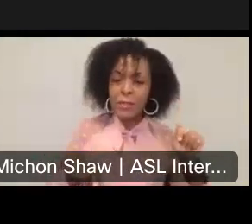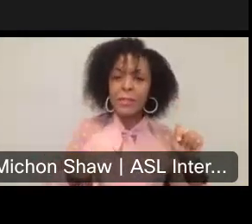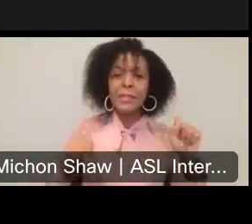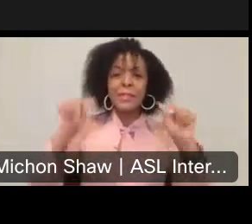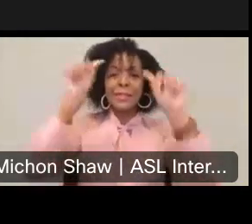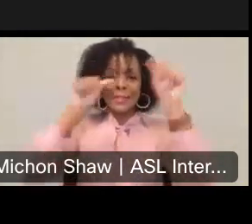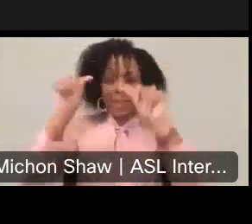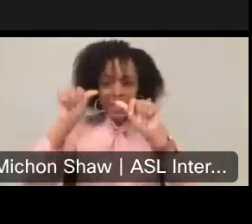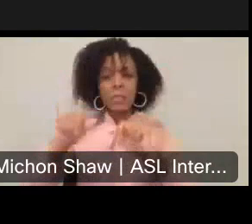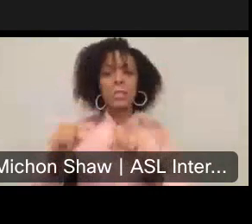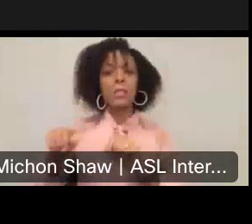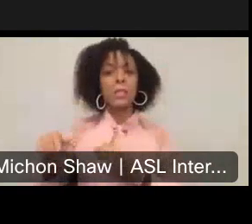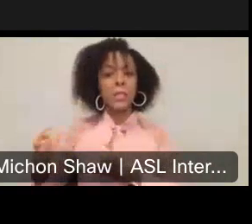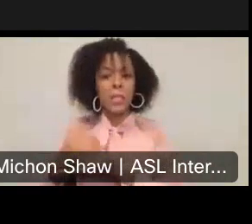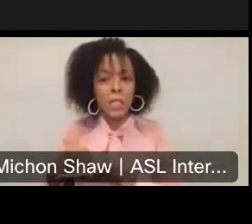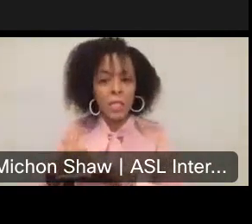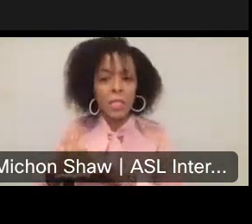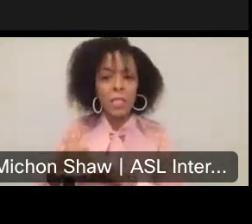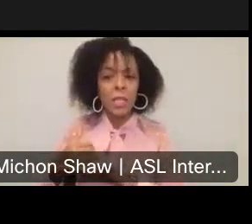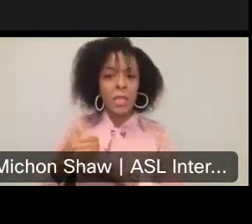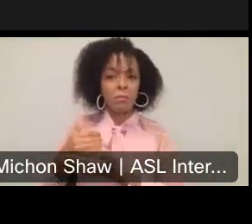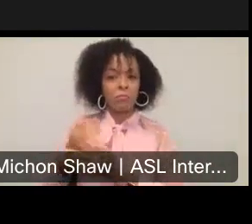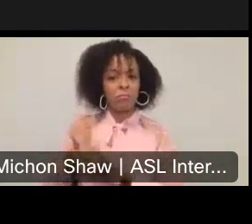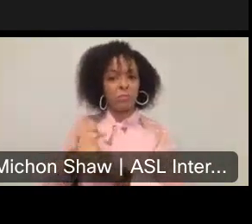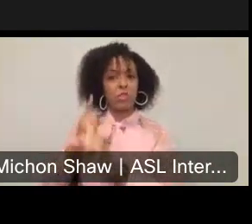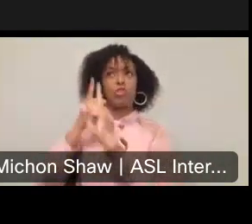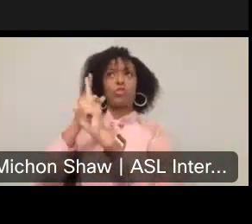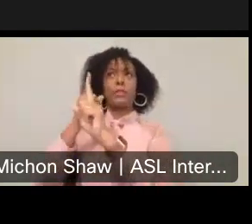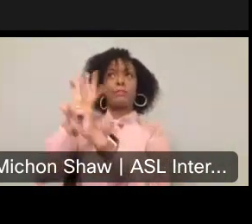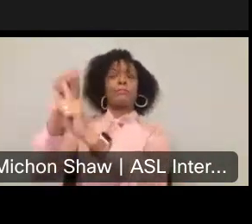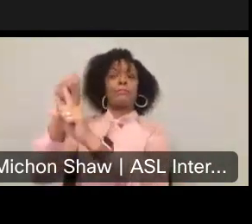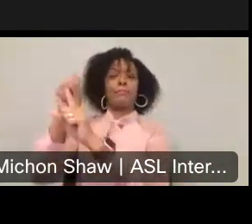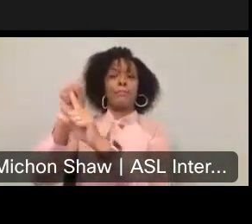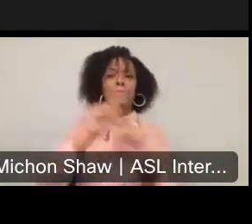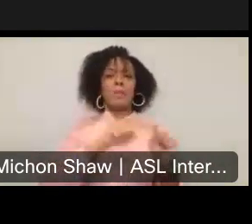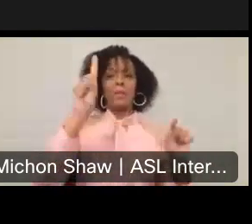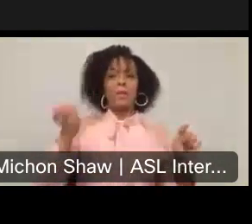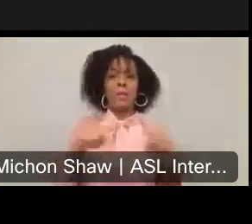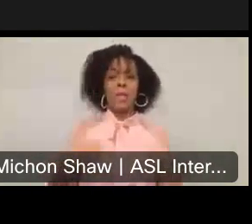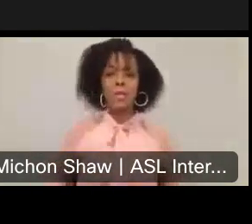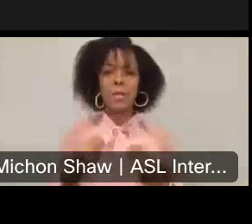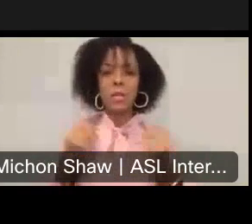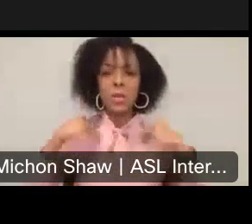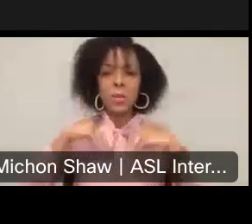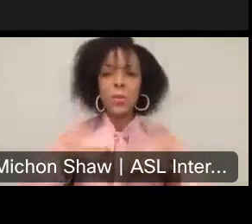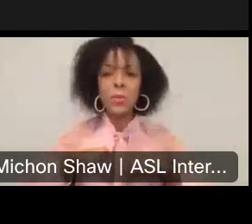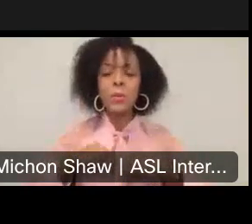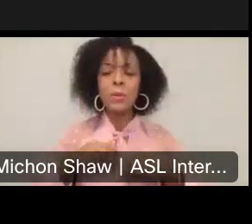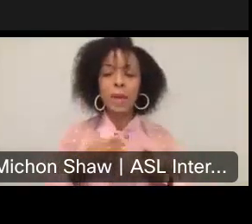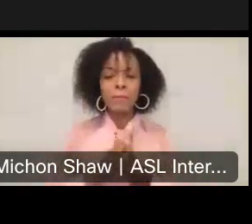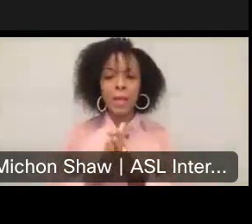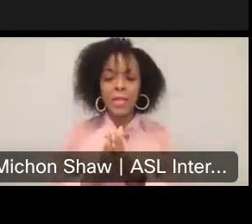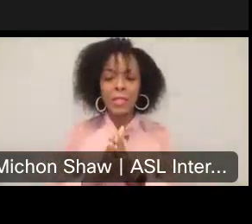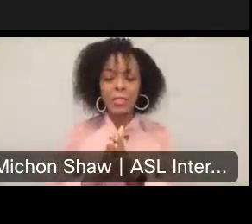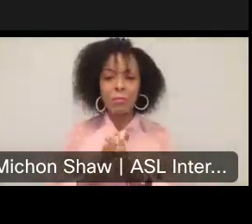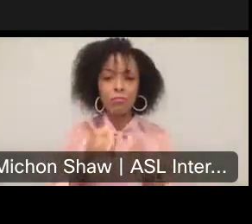and achieving your dreams. So that fueled my passion. Hearing about Mr. Fuller, who was Mr.